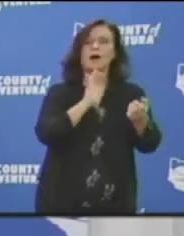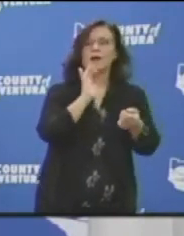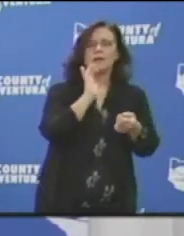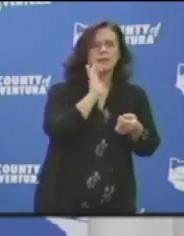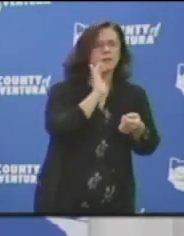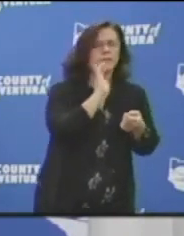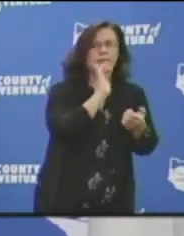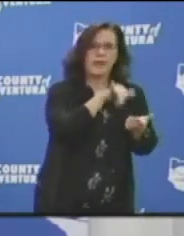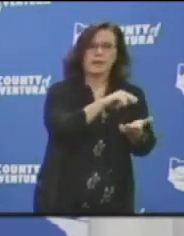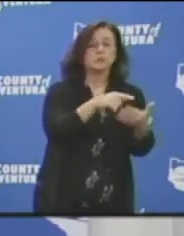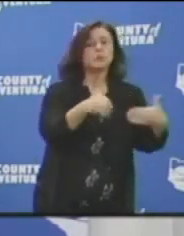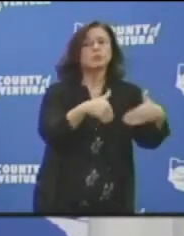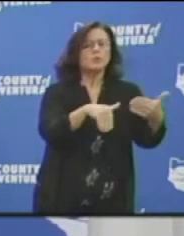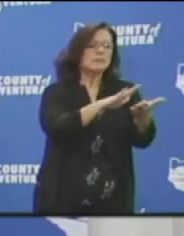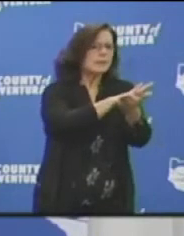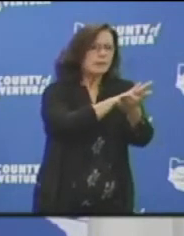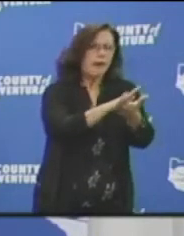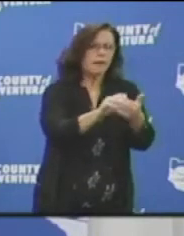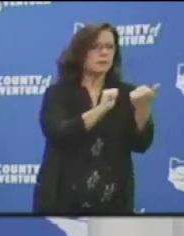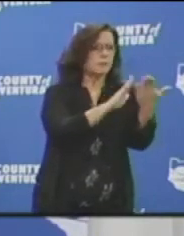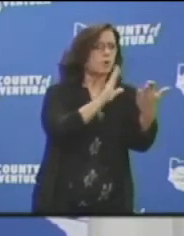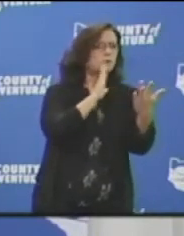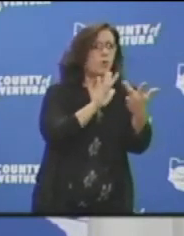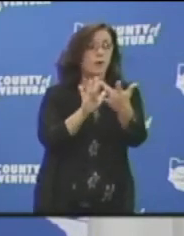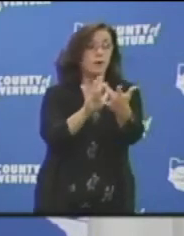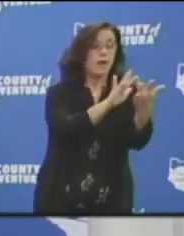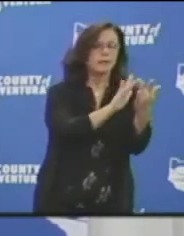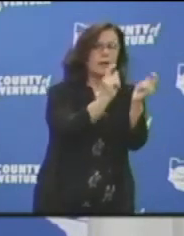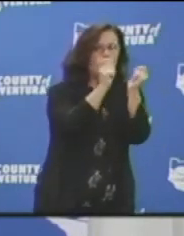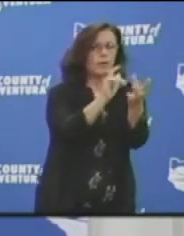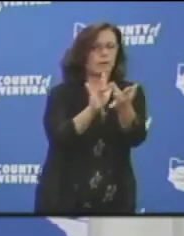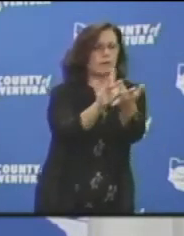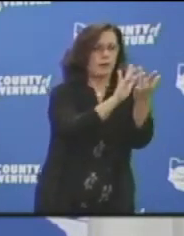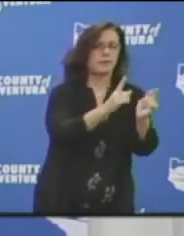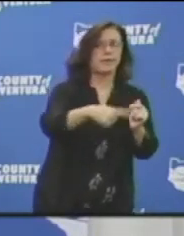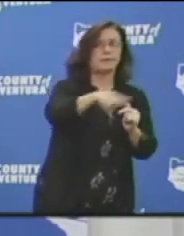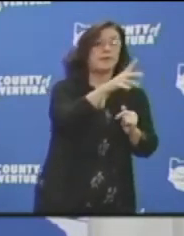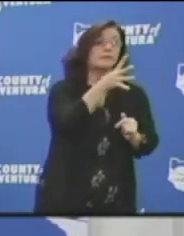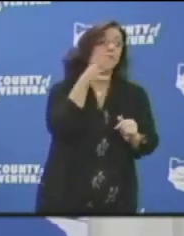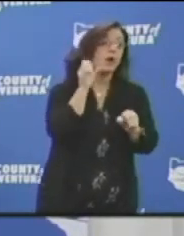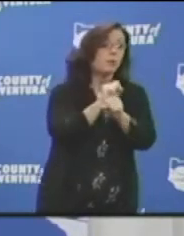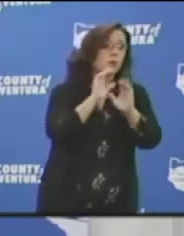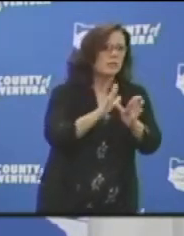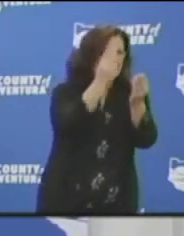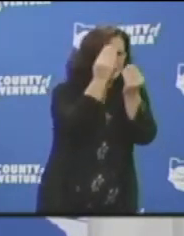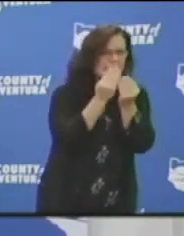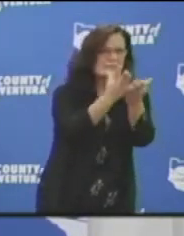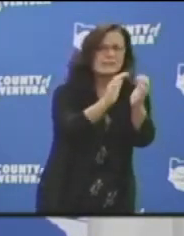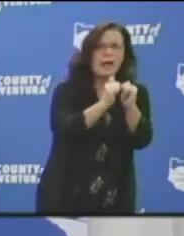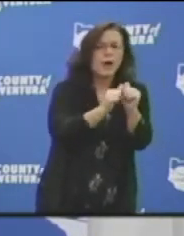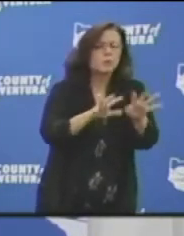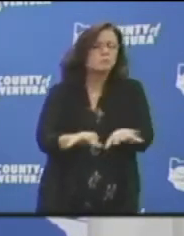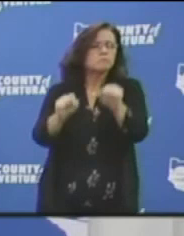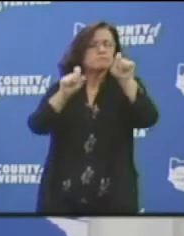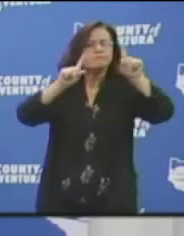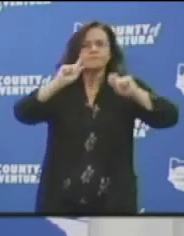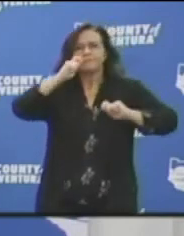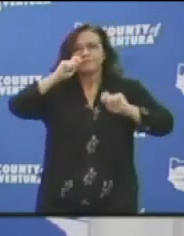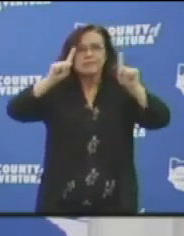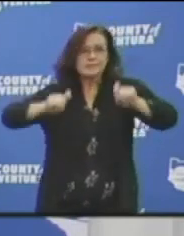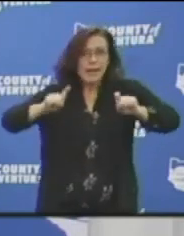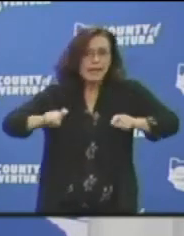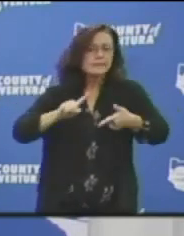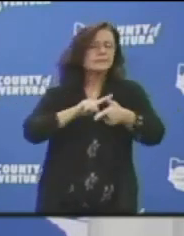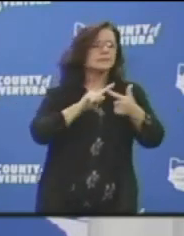to quickly contact farm workers, provide them the education they need, testing, and some financing too, and